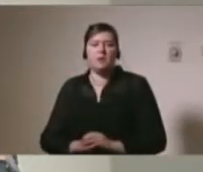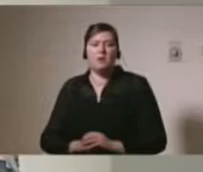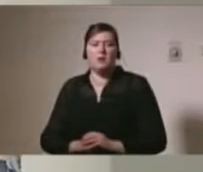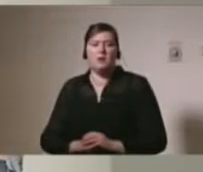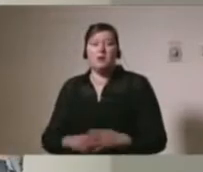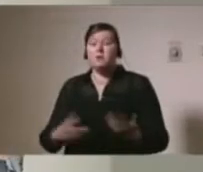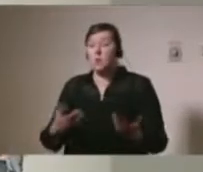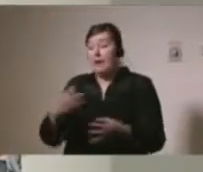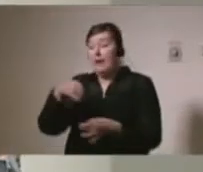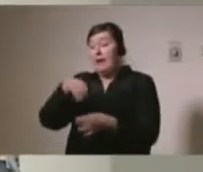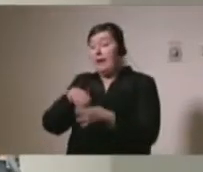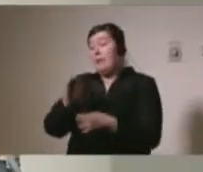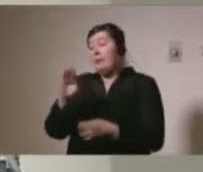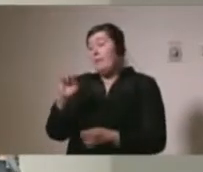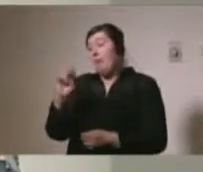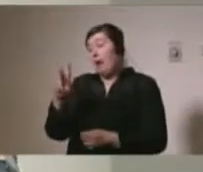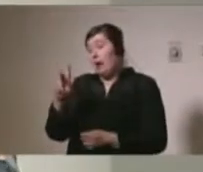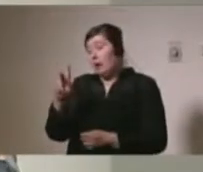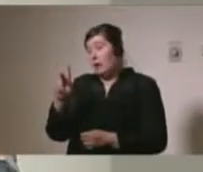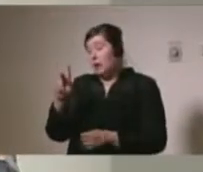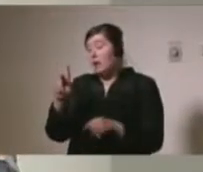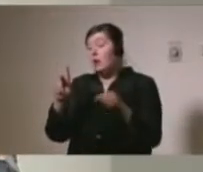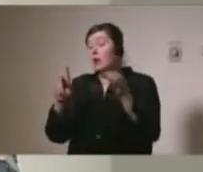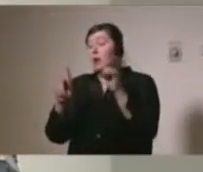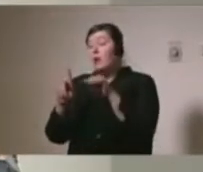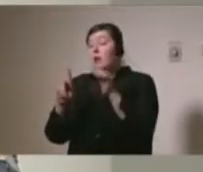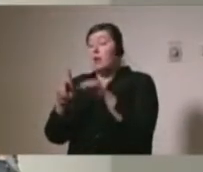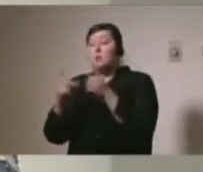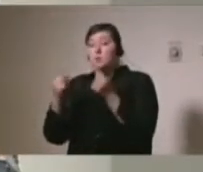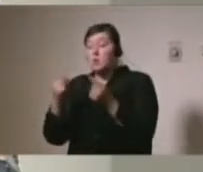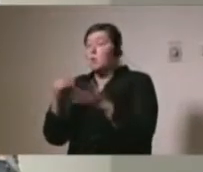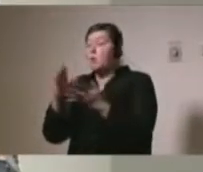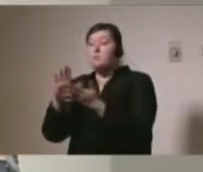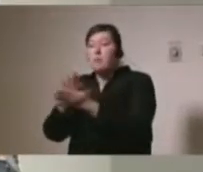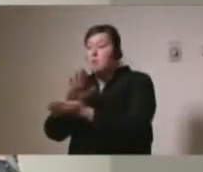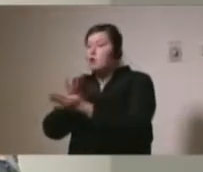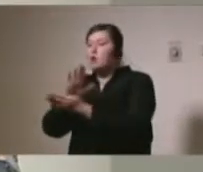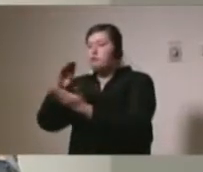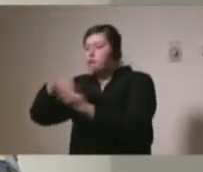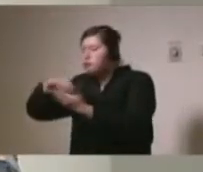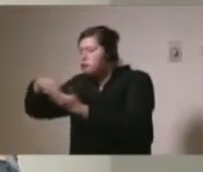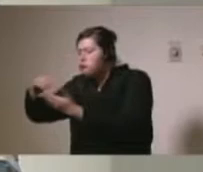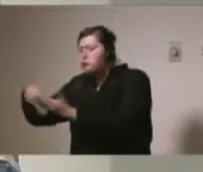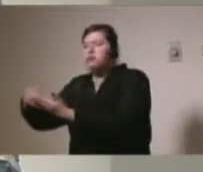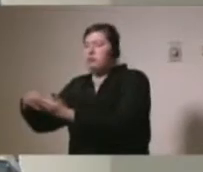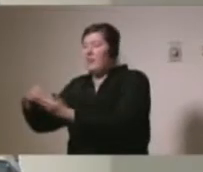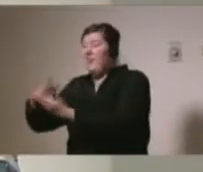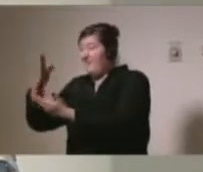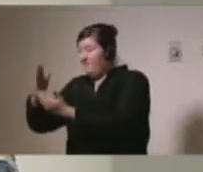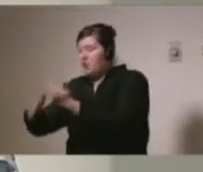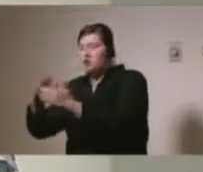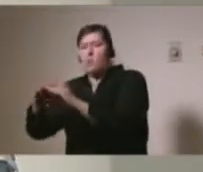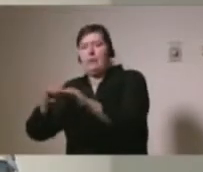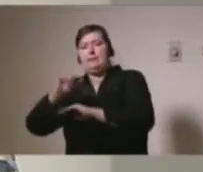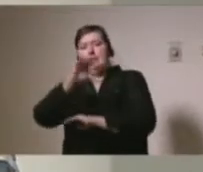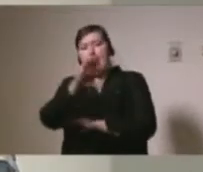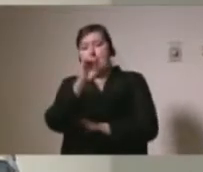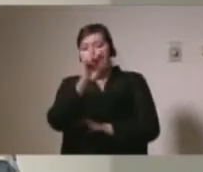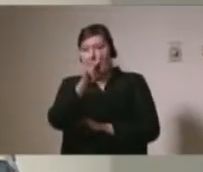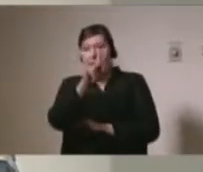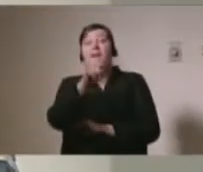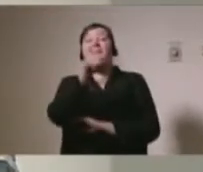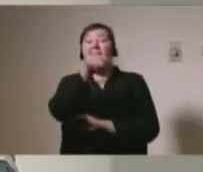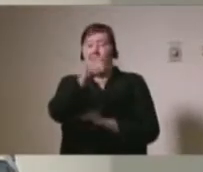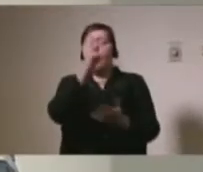in our banks, we prepare the work and then send it off to the banks, which authorize